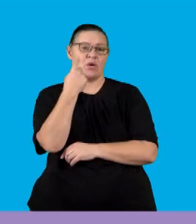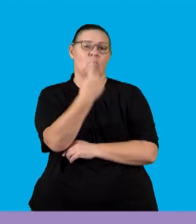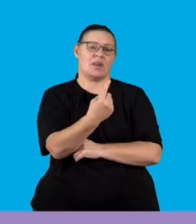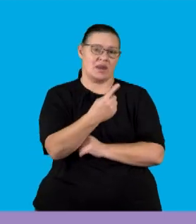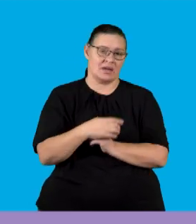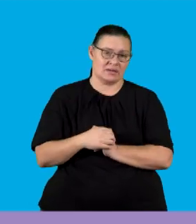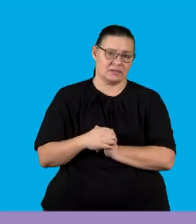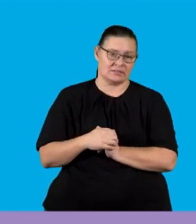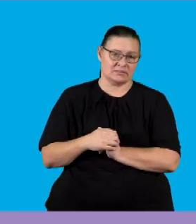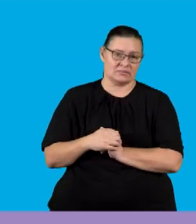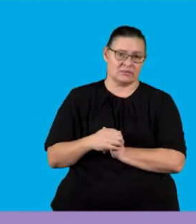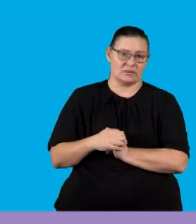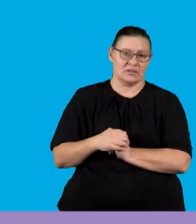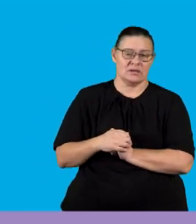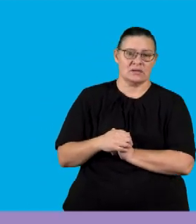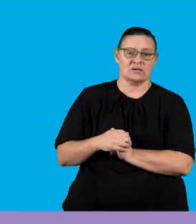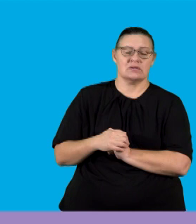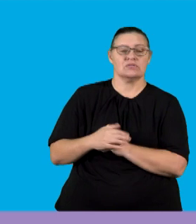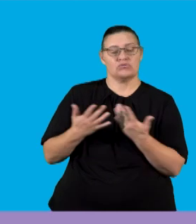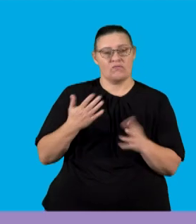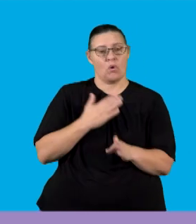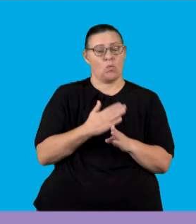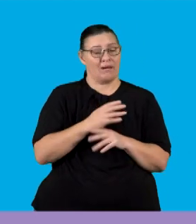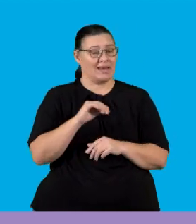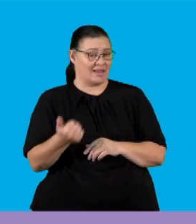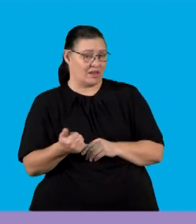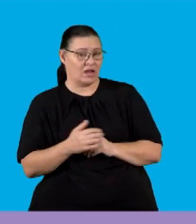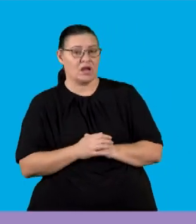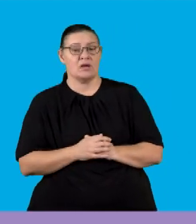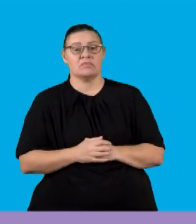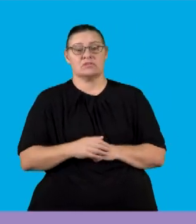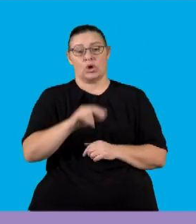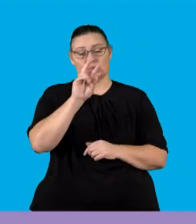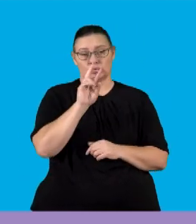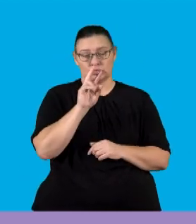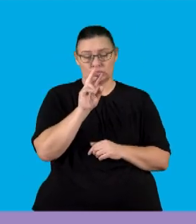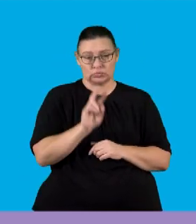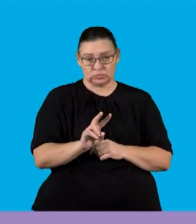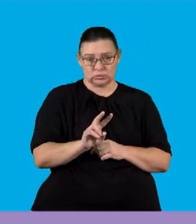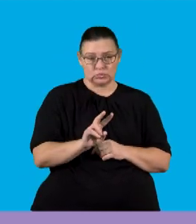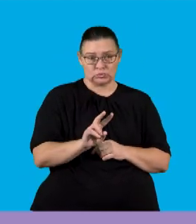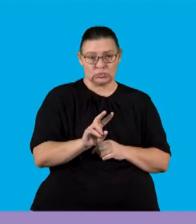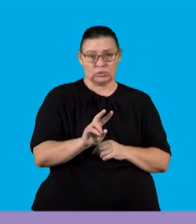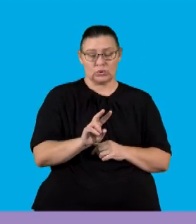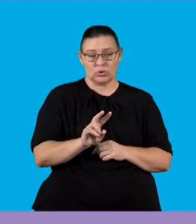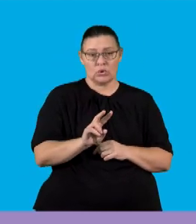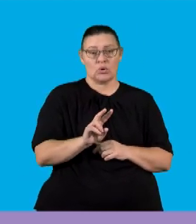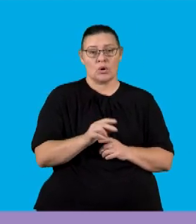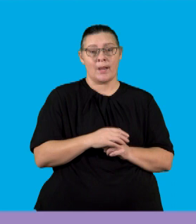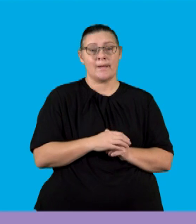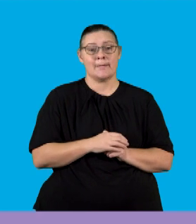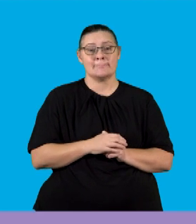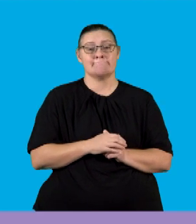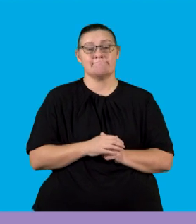subtract 1, that is going to give us 2 exponent 1, and that of course gives us that 2. Is it the same for